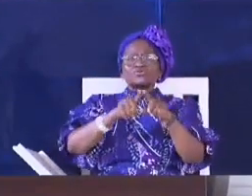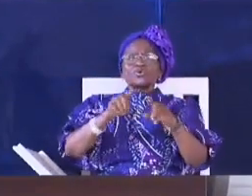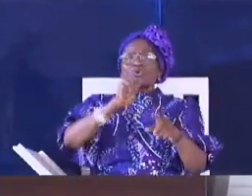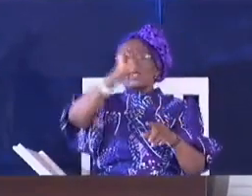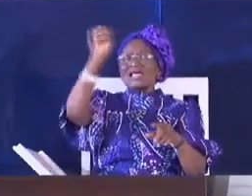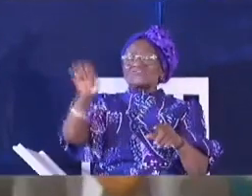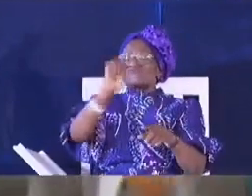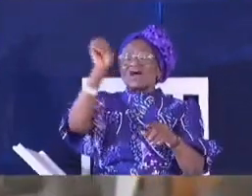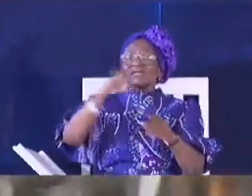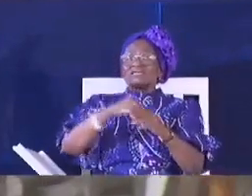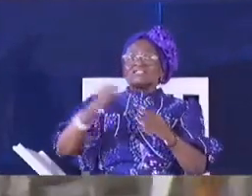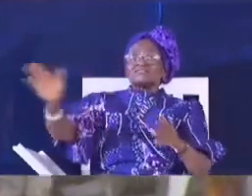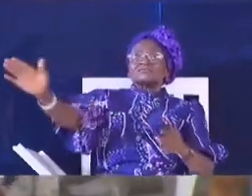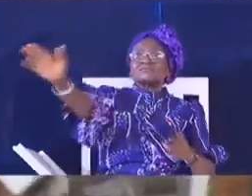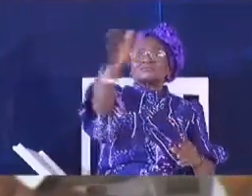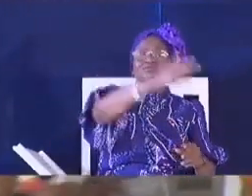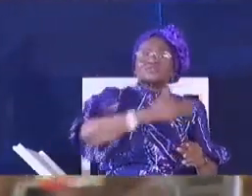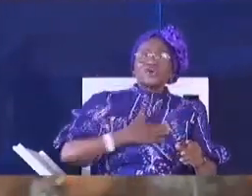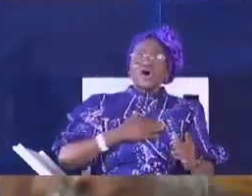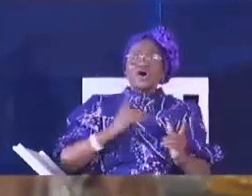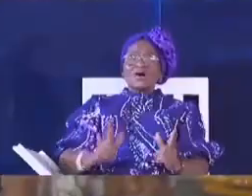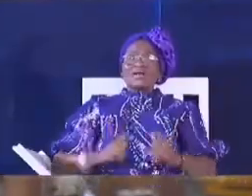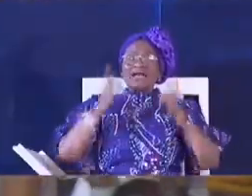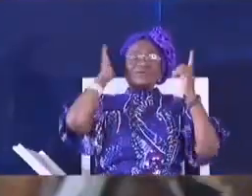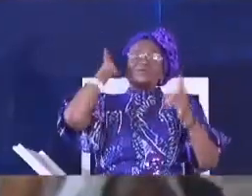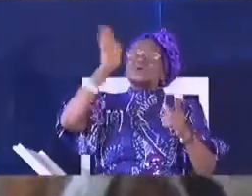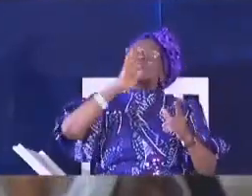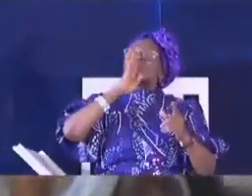will be over tonight.